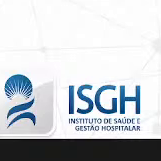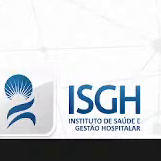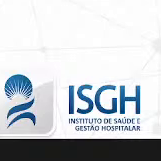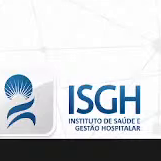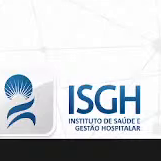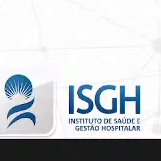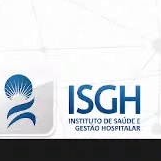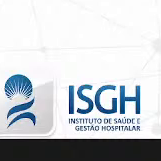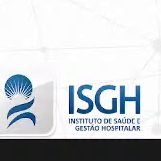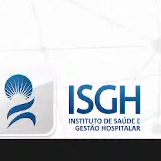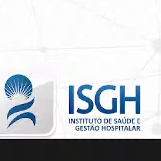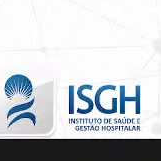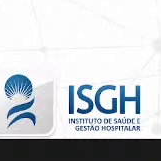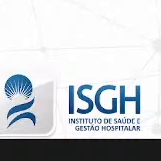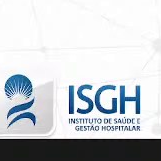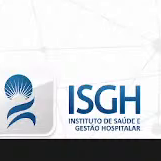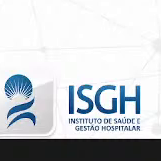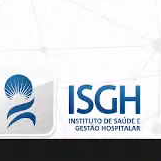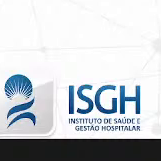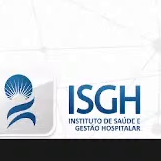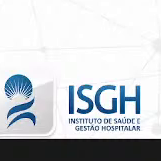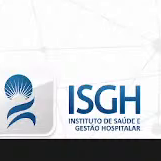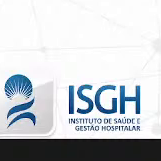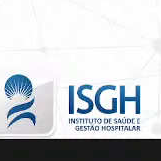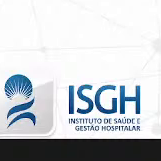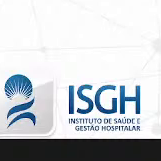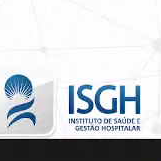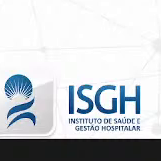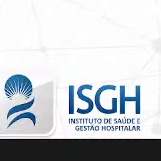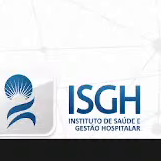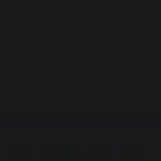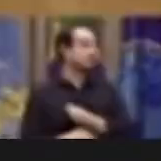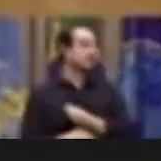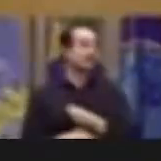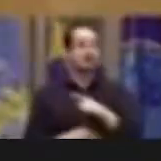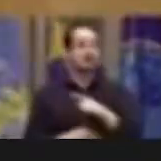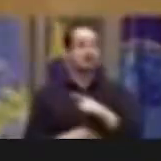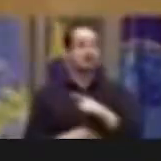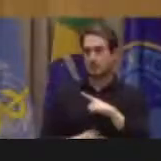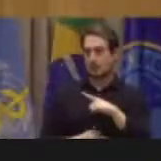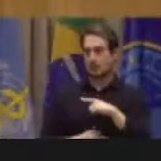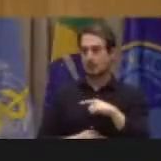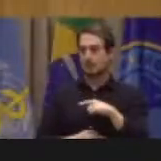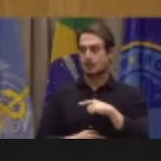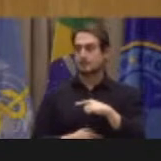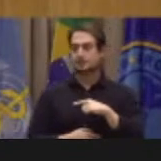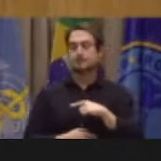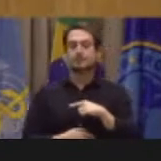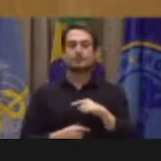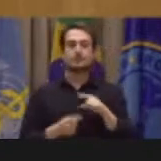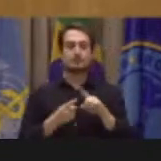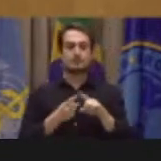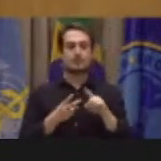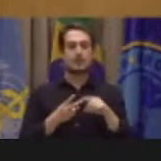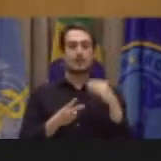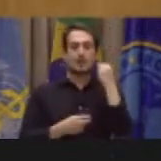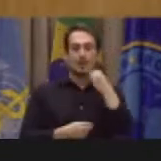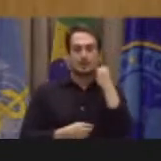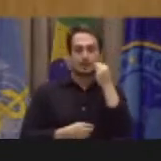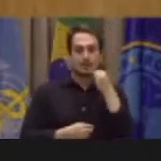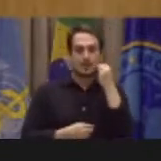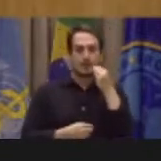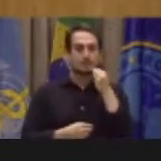I thank you one more time, Fernanda Virginia, and I think us here have had